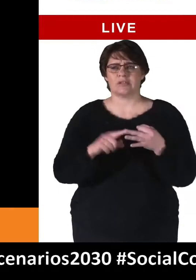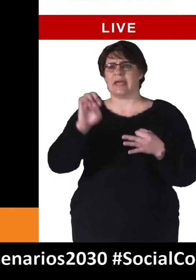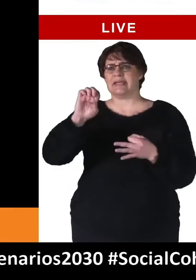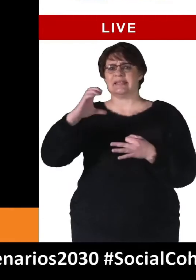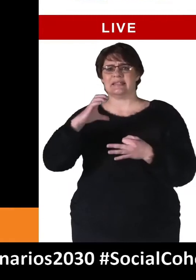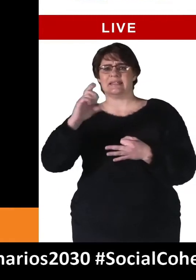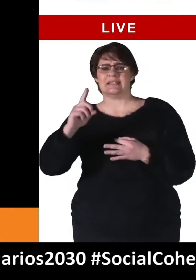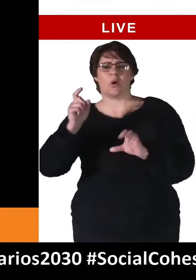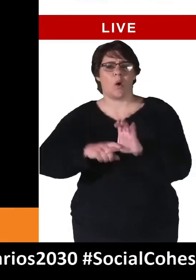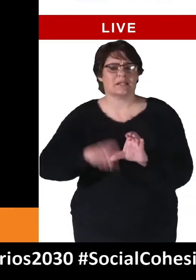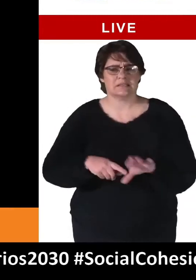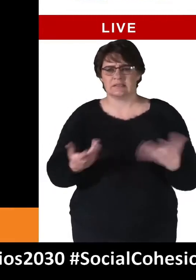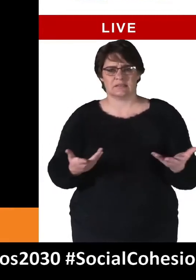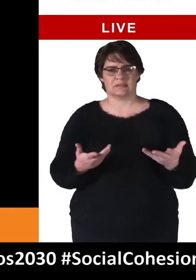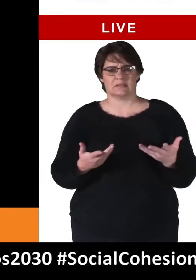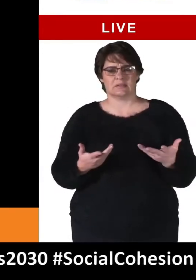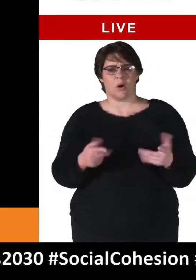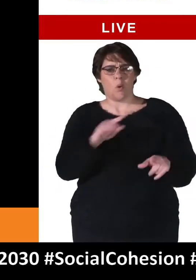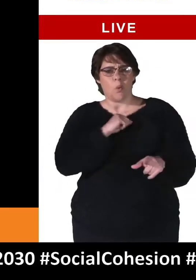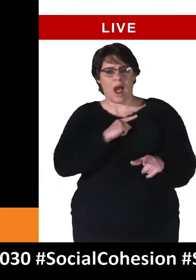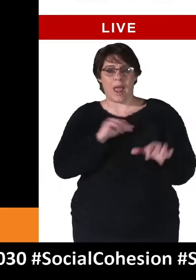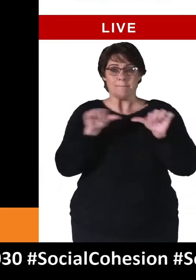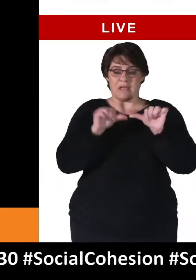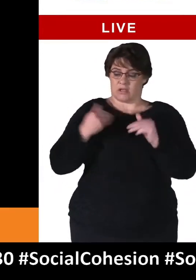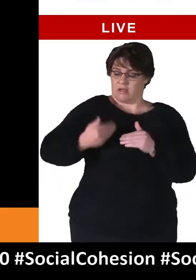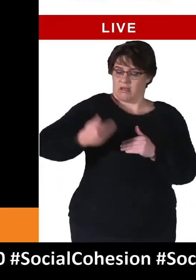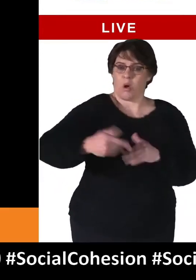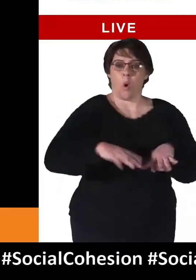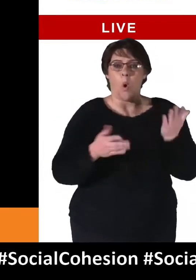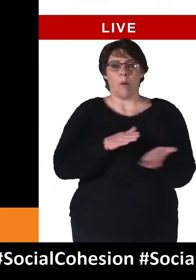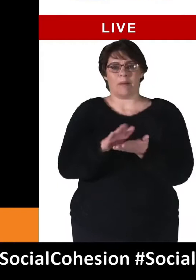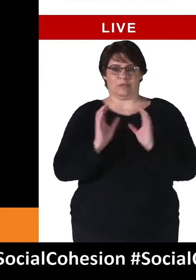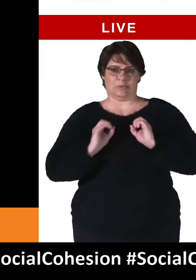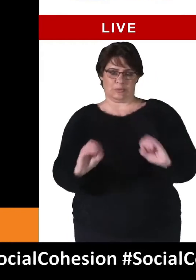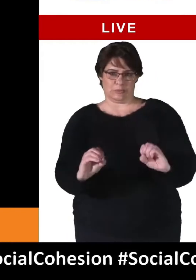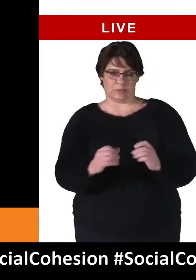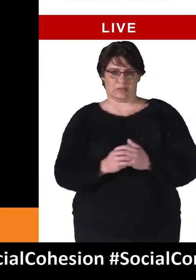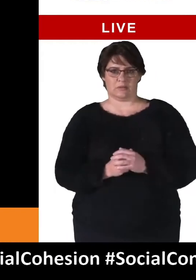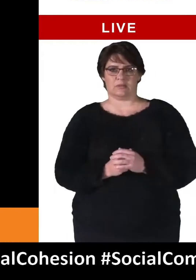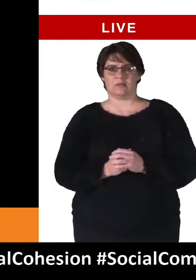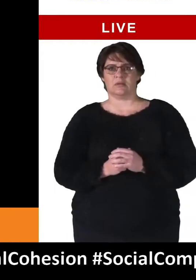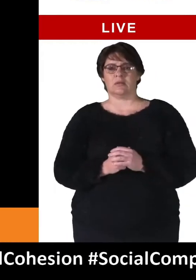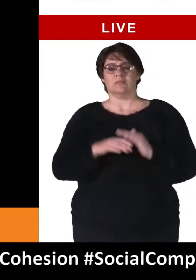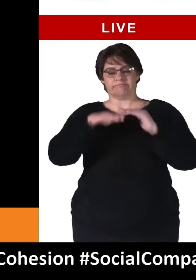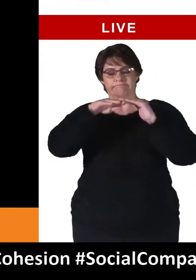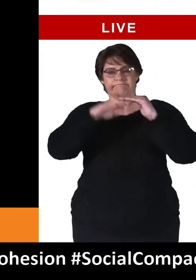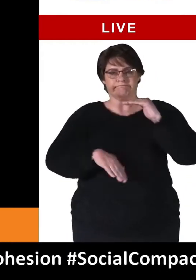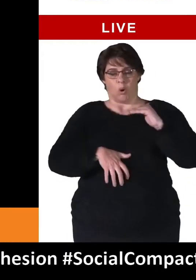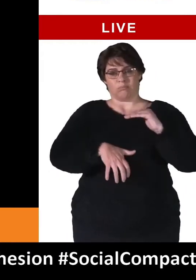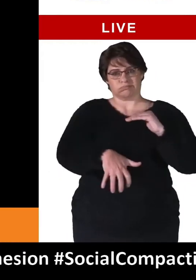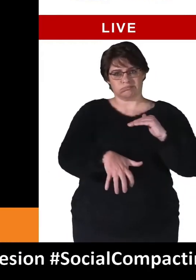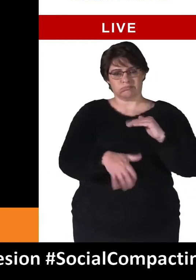quality, because they simply either aren't measured regularly or are not published. Maternal and under 5 mortality rates, which